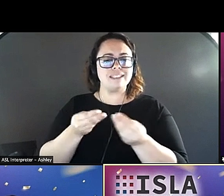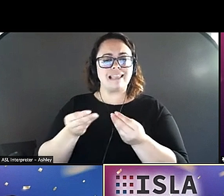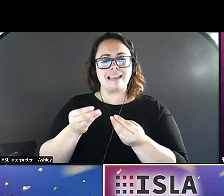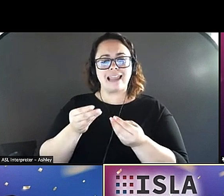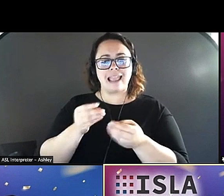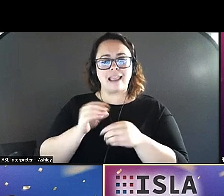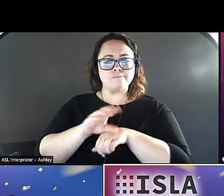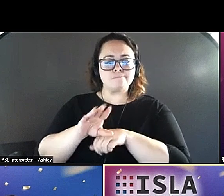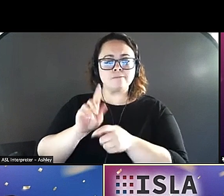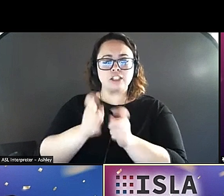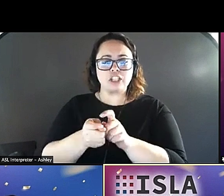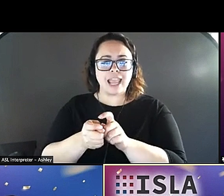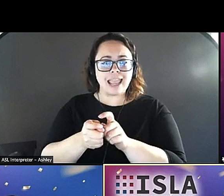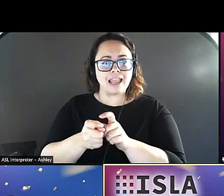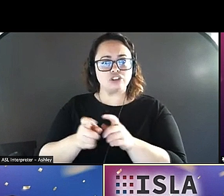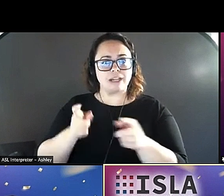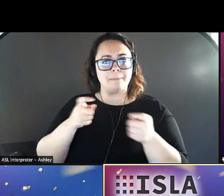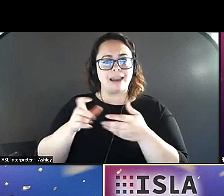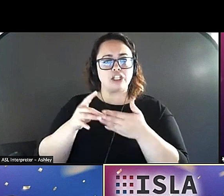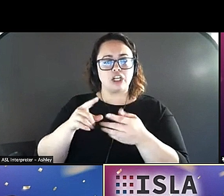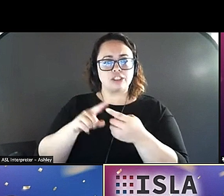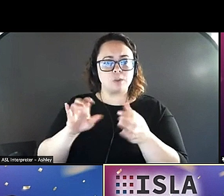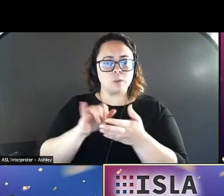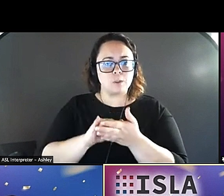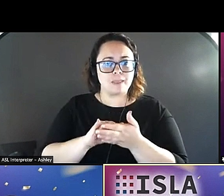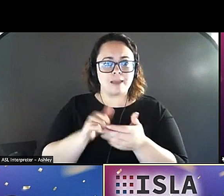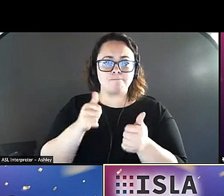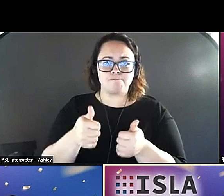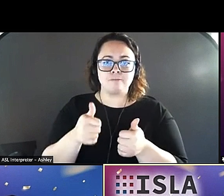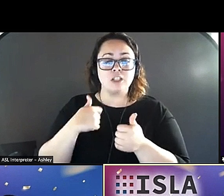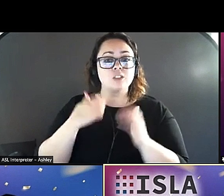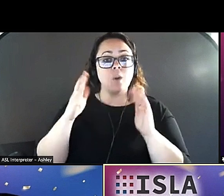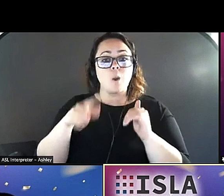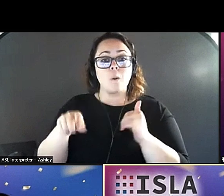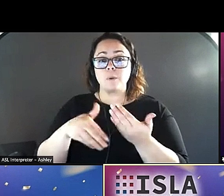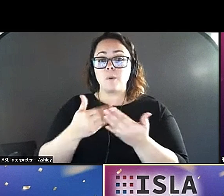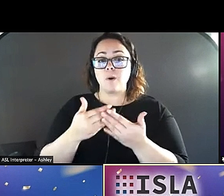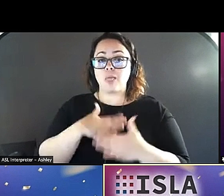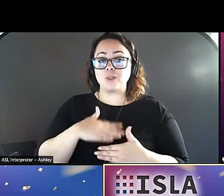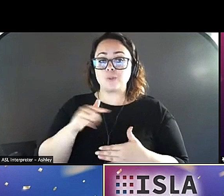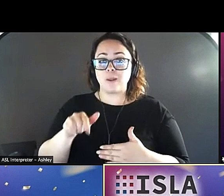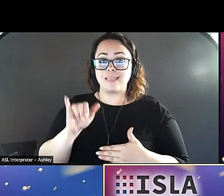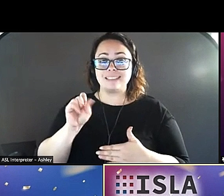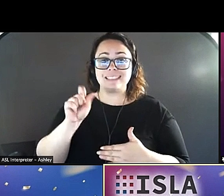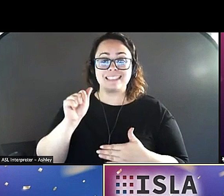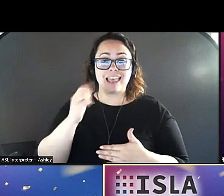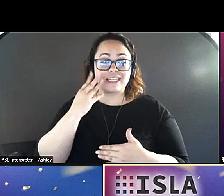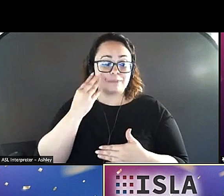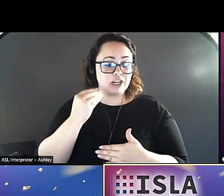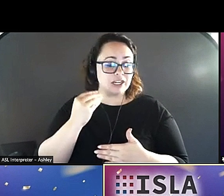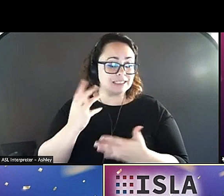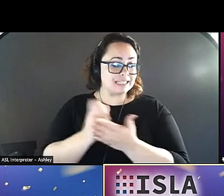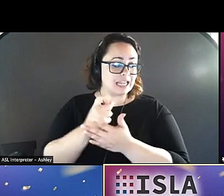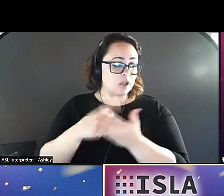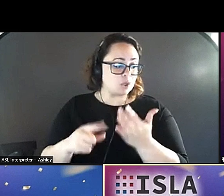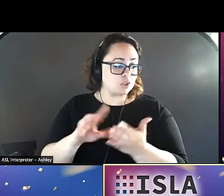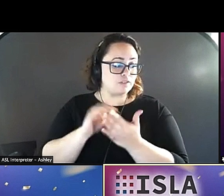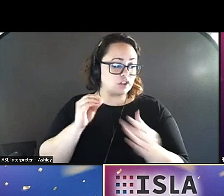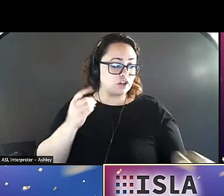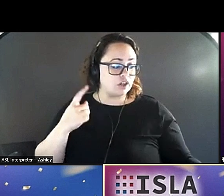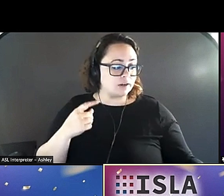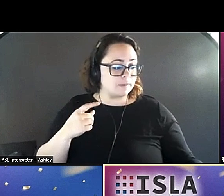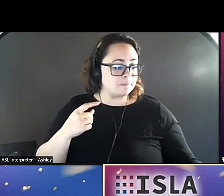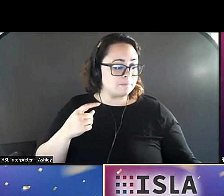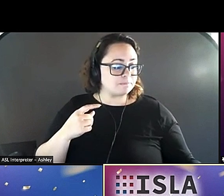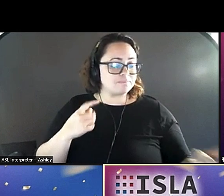to manage the leaderships to do that. So I hope you guys all enjoyed this experience and take what you've learned from the program and look